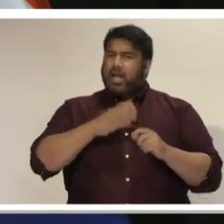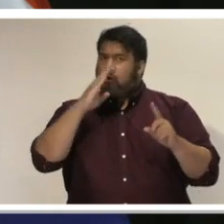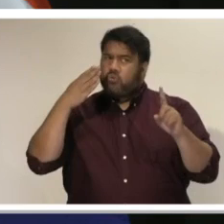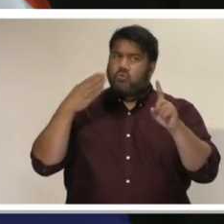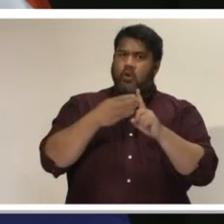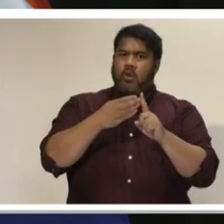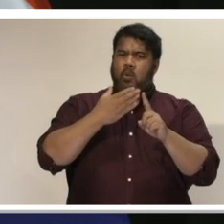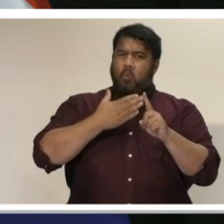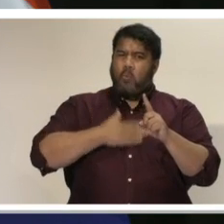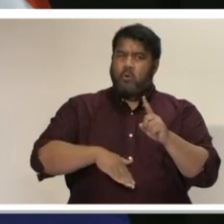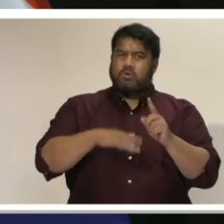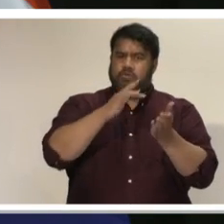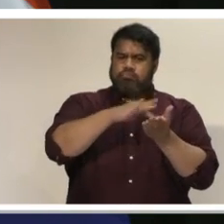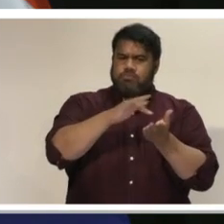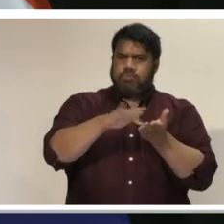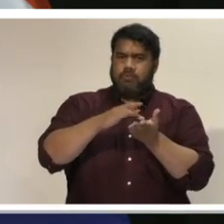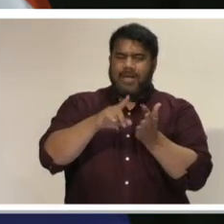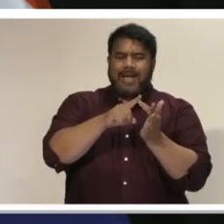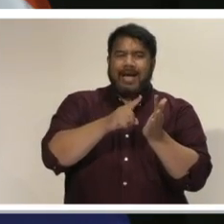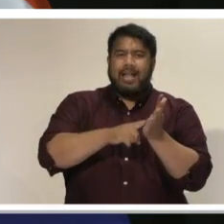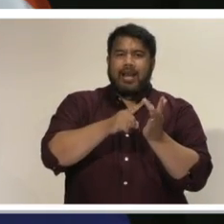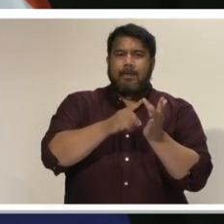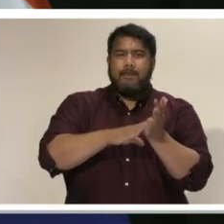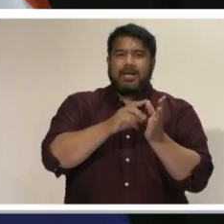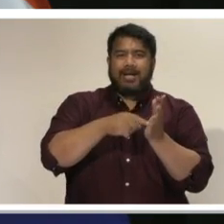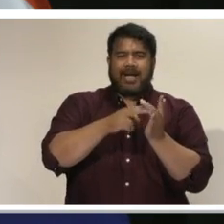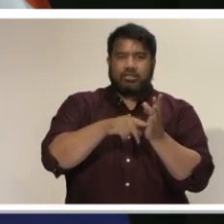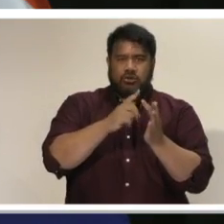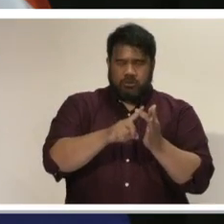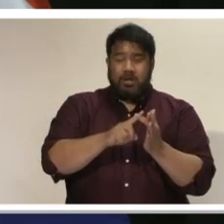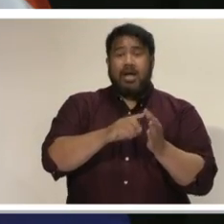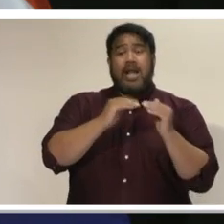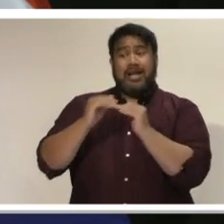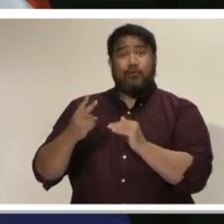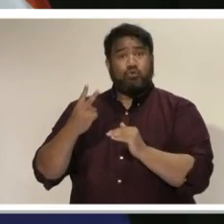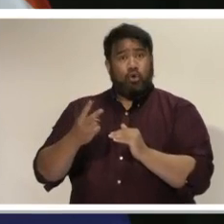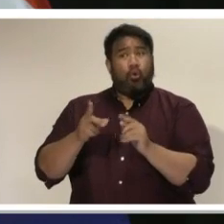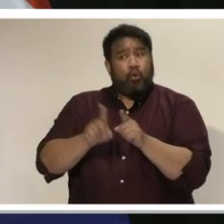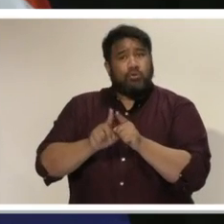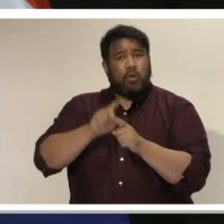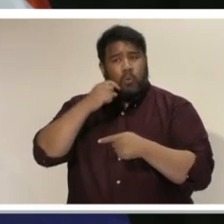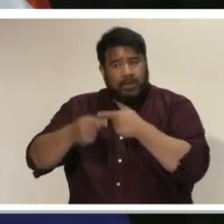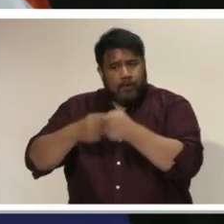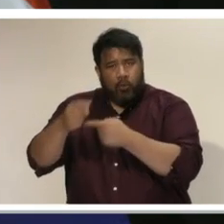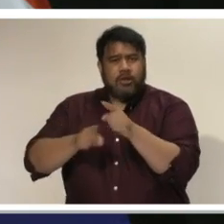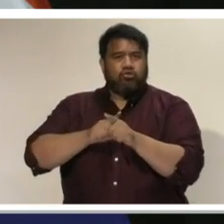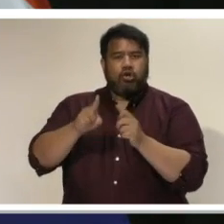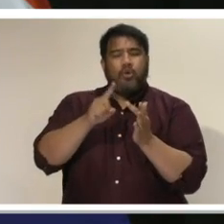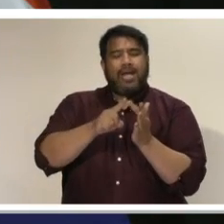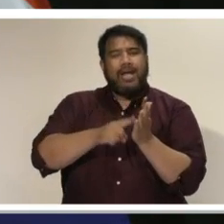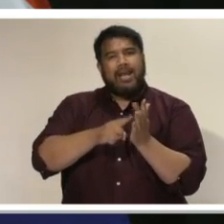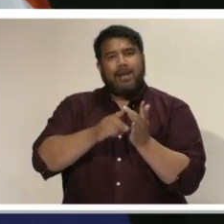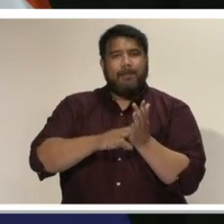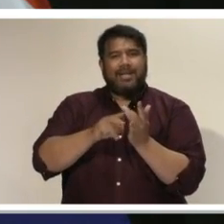Alert Level 3, and it certainly will in Alert Level 2, but it is not something that you can just say, done and dusted, we've got it, we are